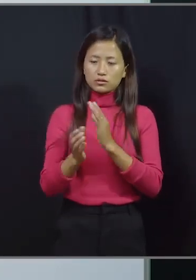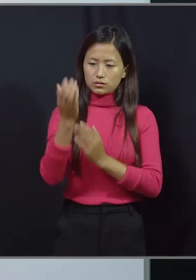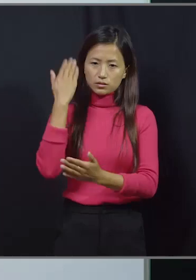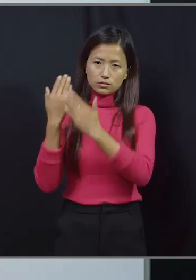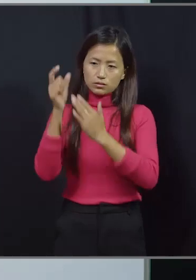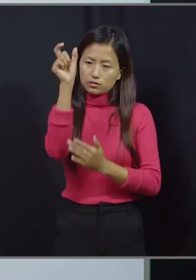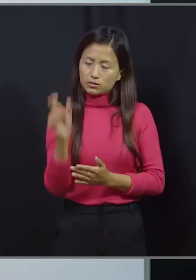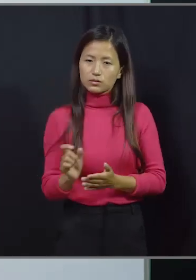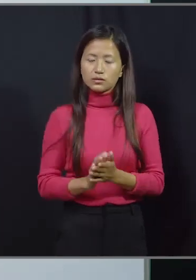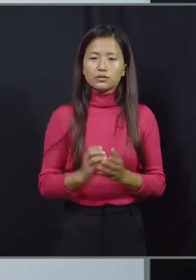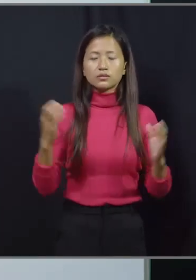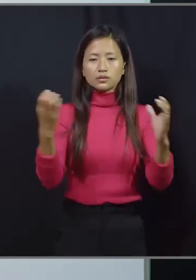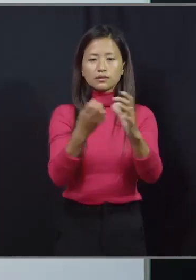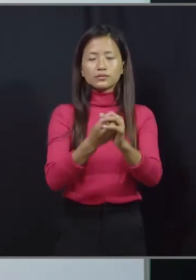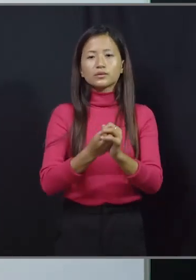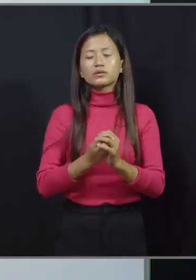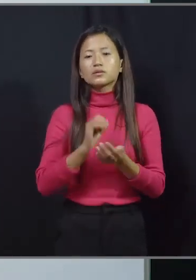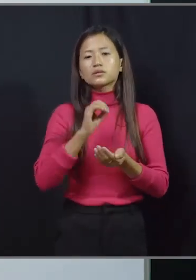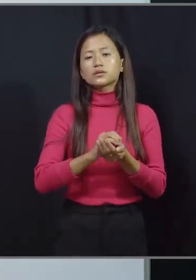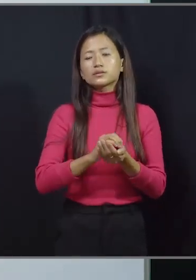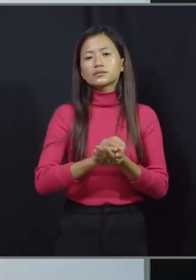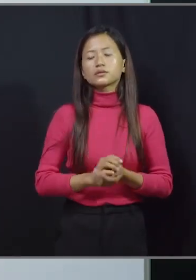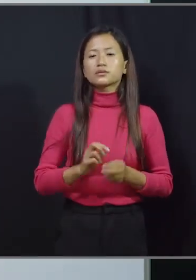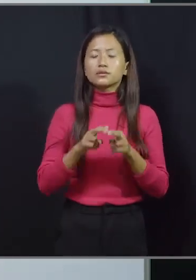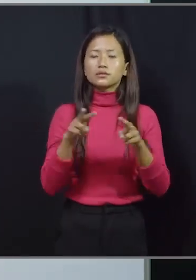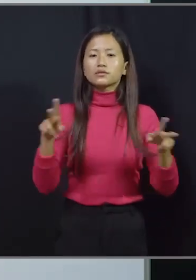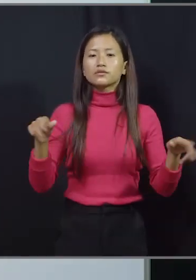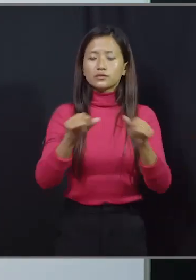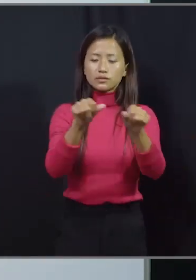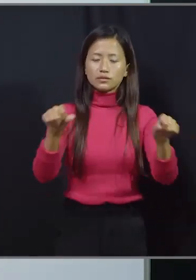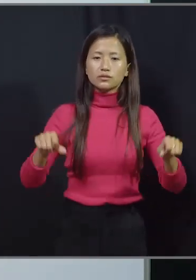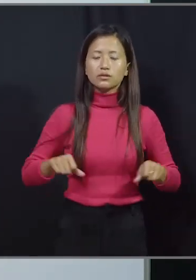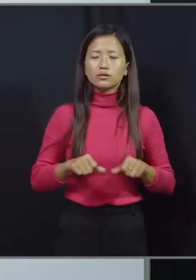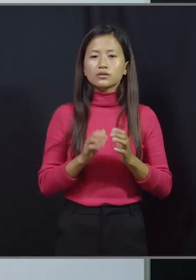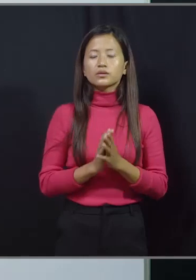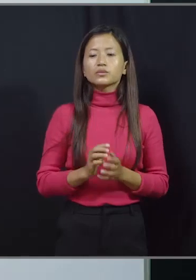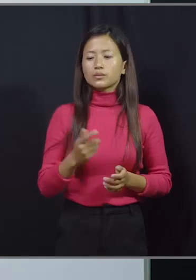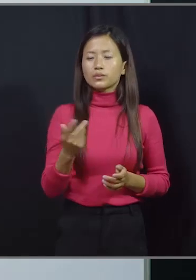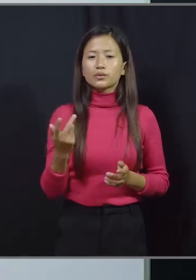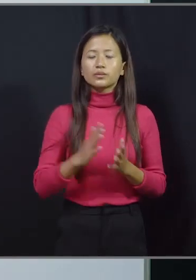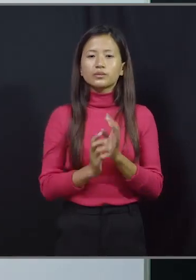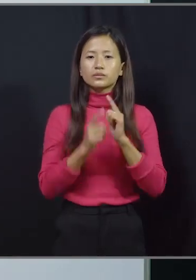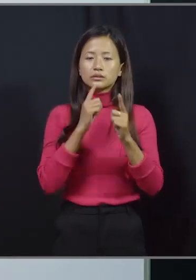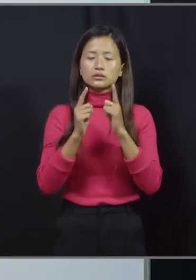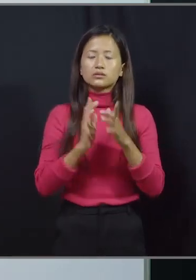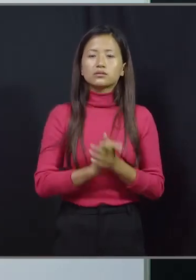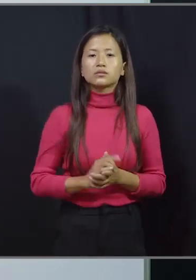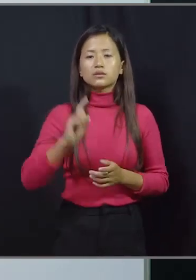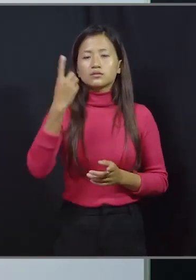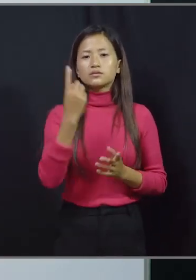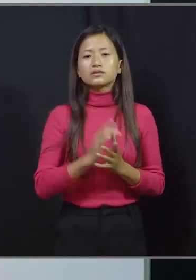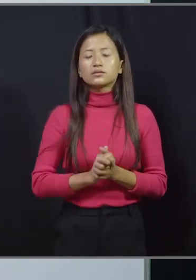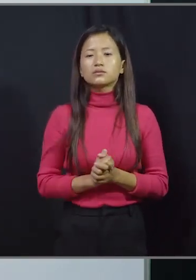all these works were compiled and kept in different areas which we will be discussing. And the